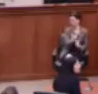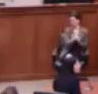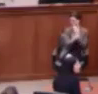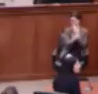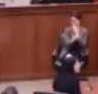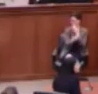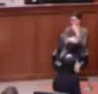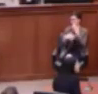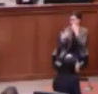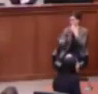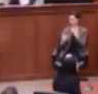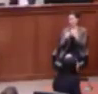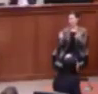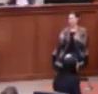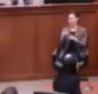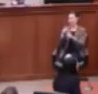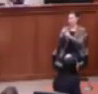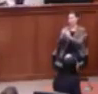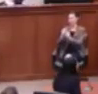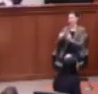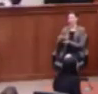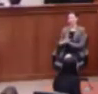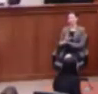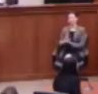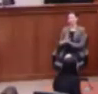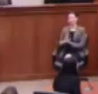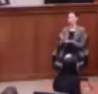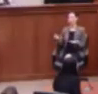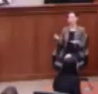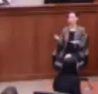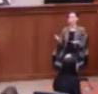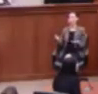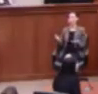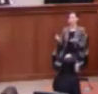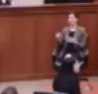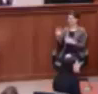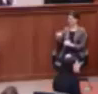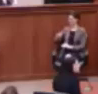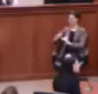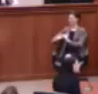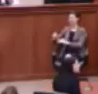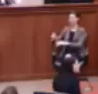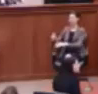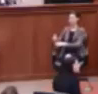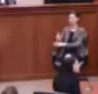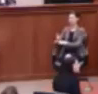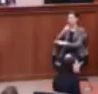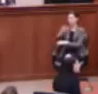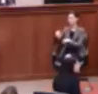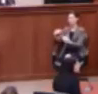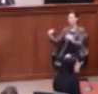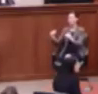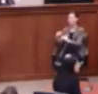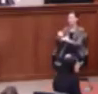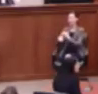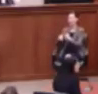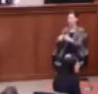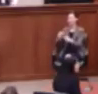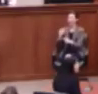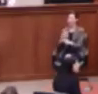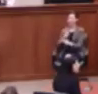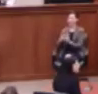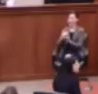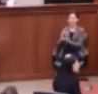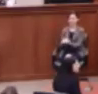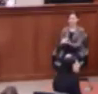So one of our major goals with this academy is to be able to use this building to offer equitable access to all of our